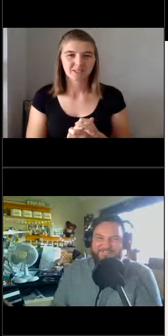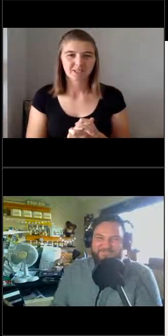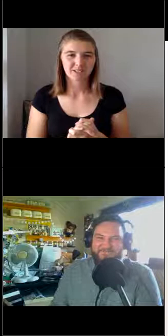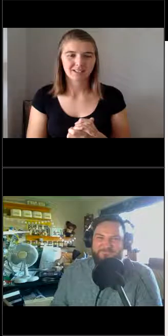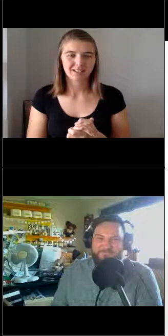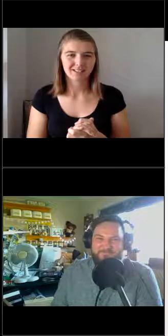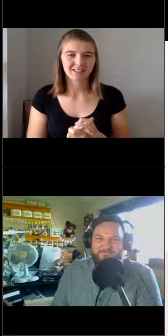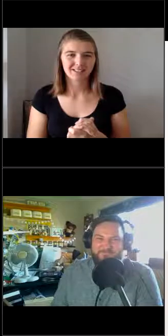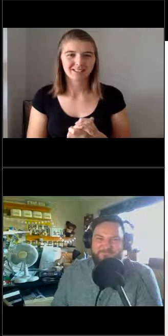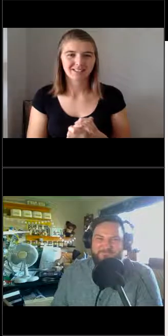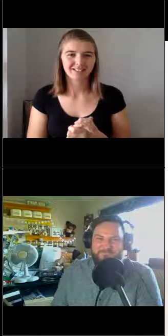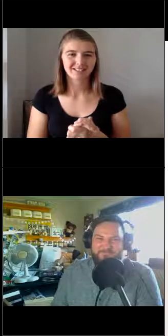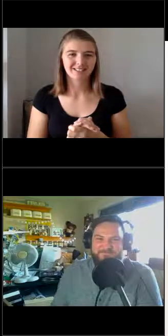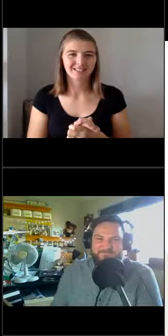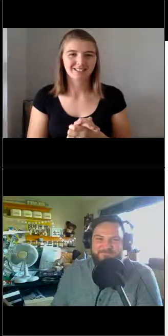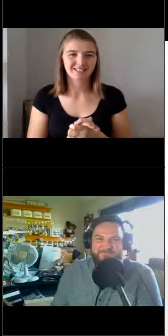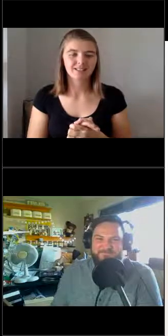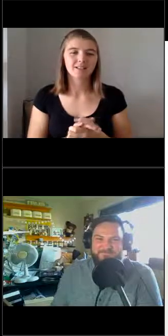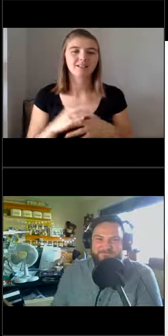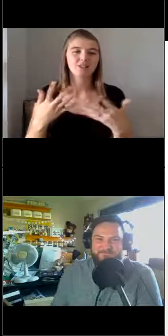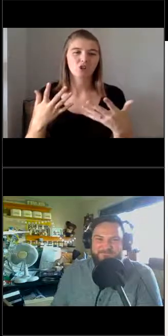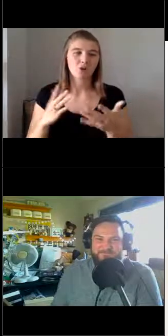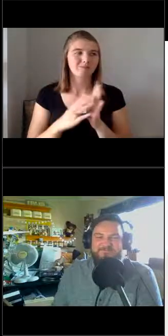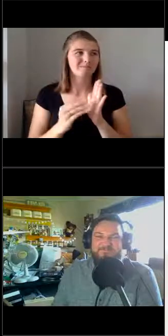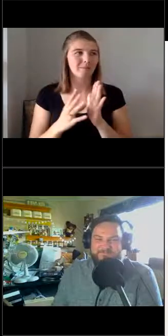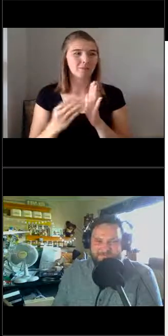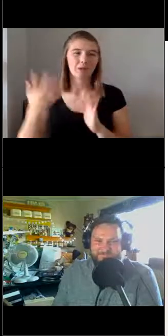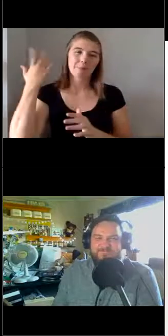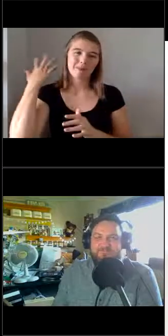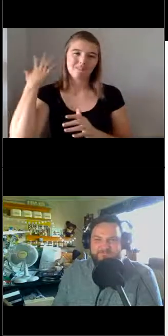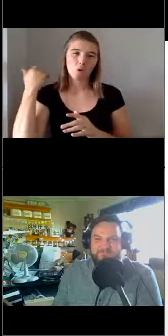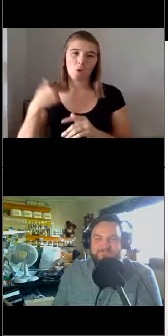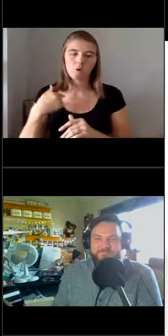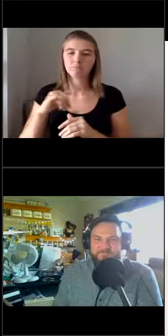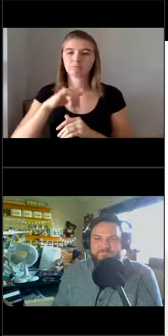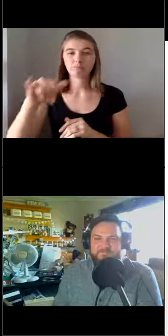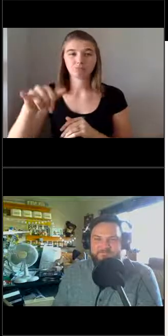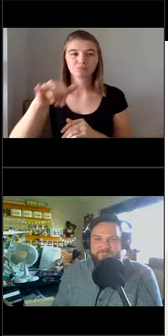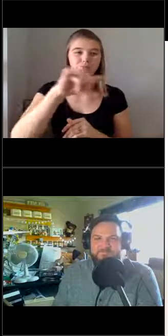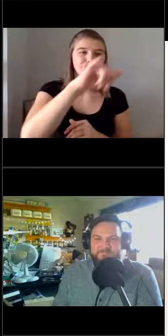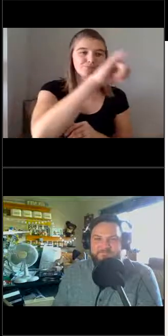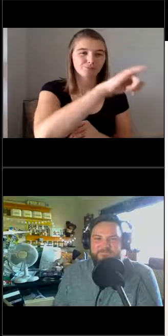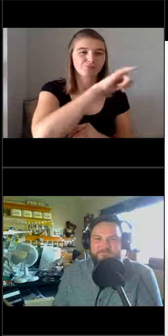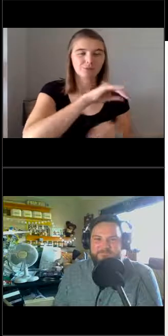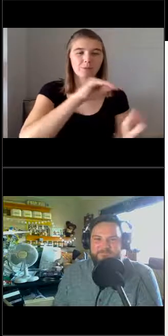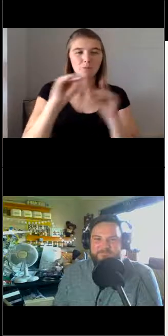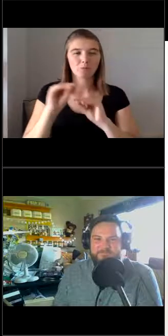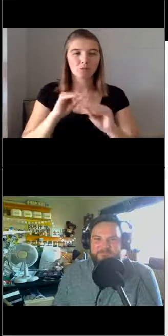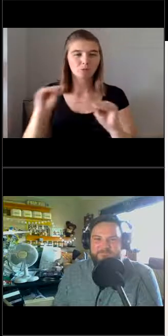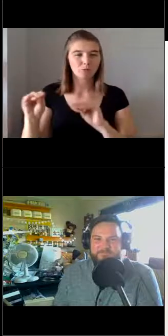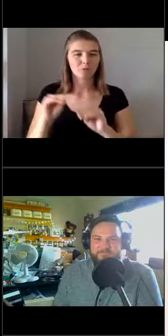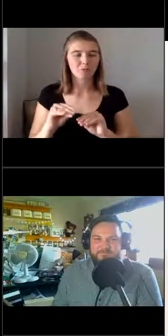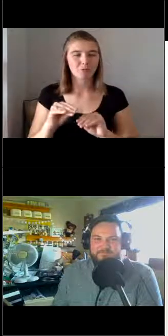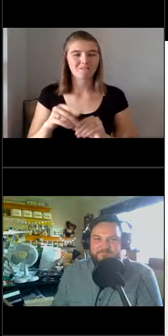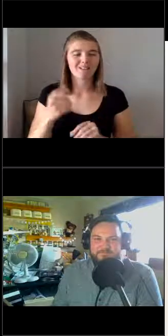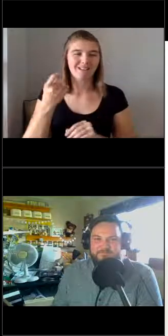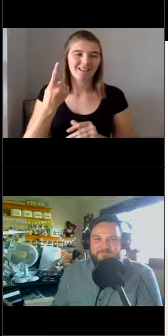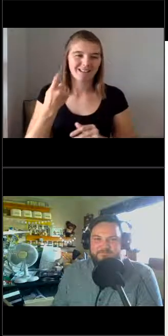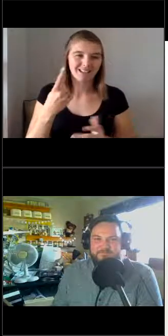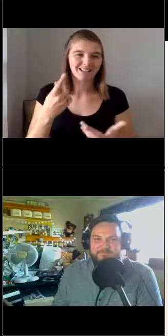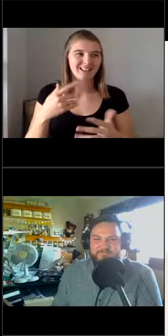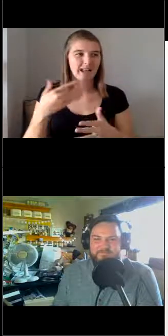so what Sam said, you know, restorative break is really important. So during the lockdown phase, so I was